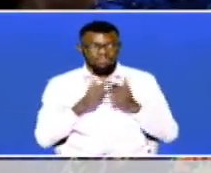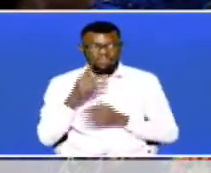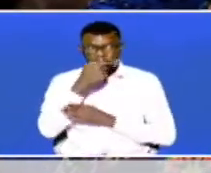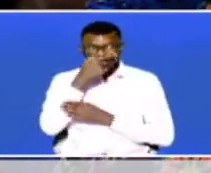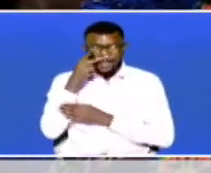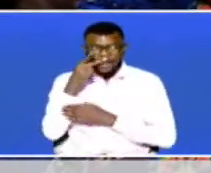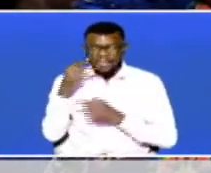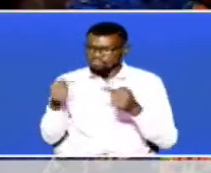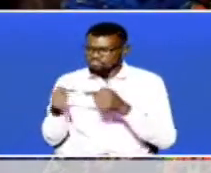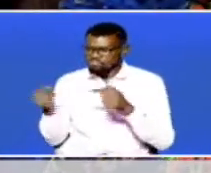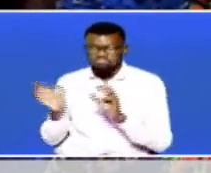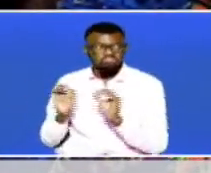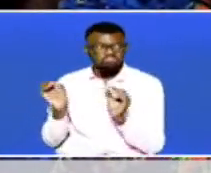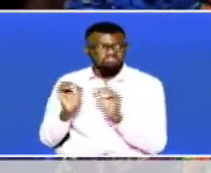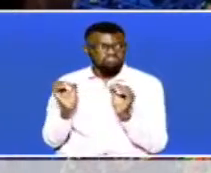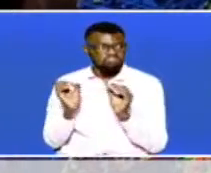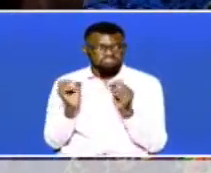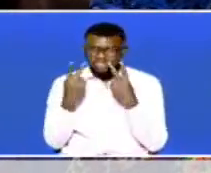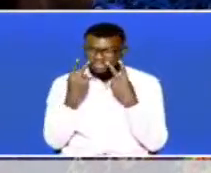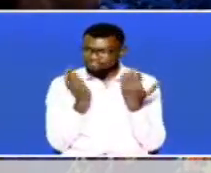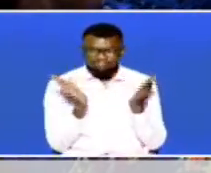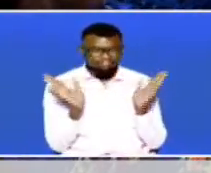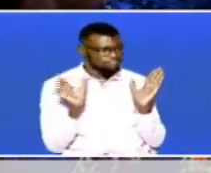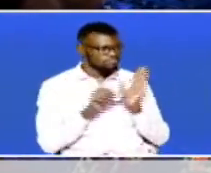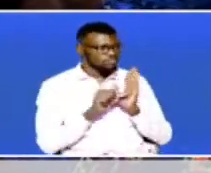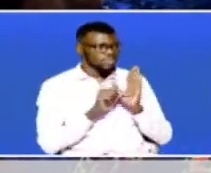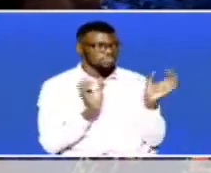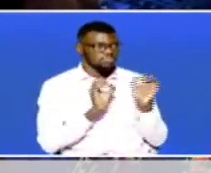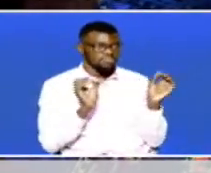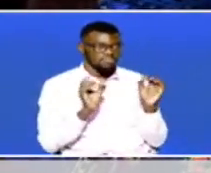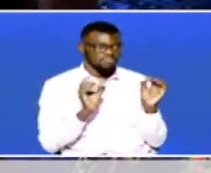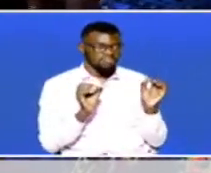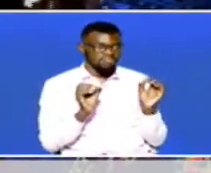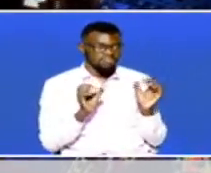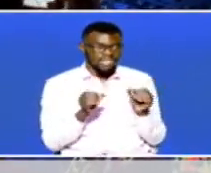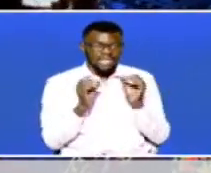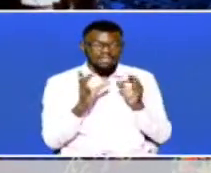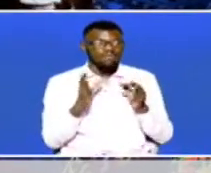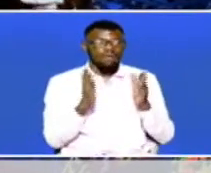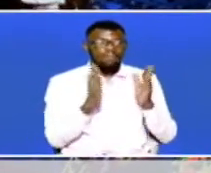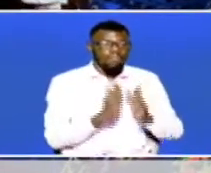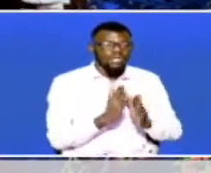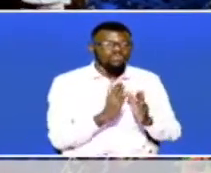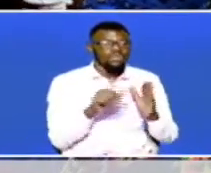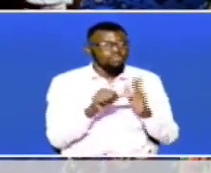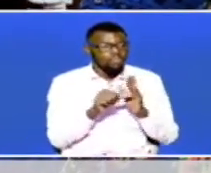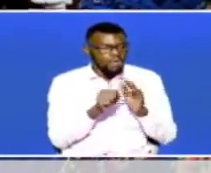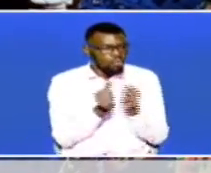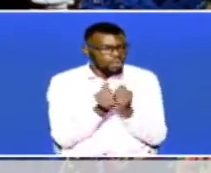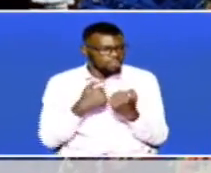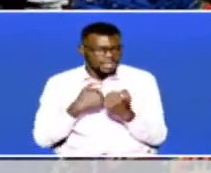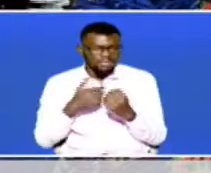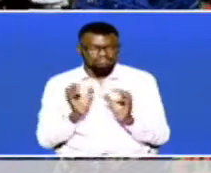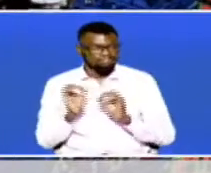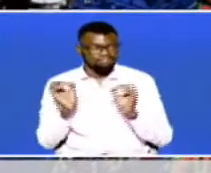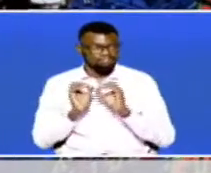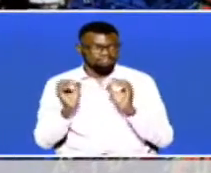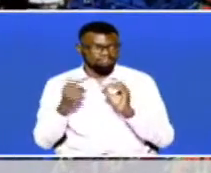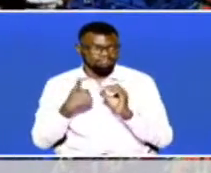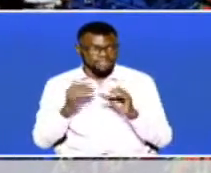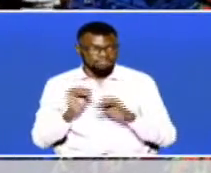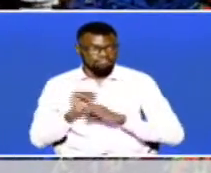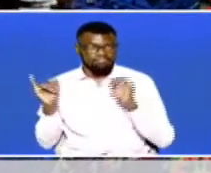the leadership here? If there is a person who has difference with, who has any difference with me, may I have no difference with